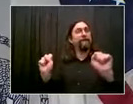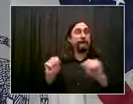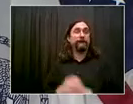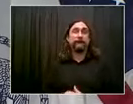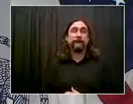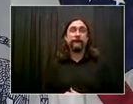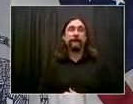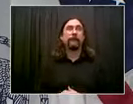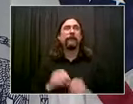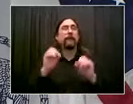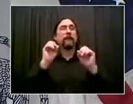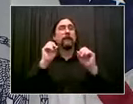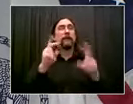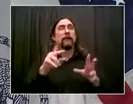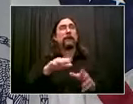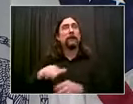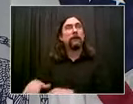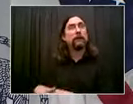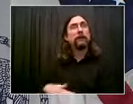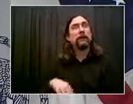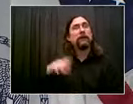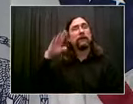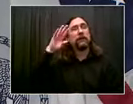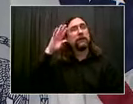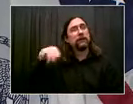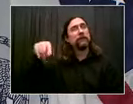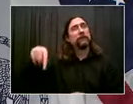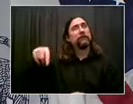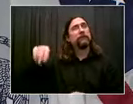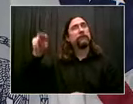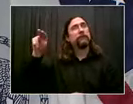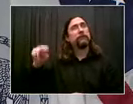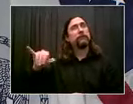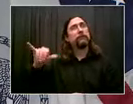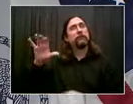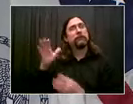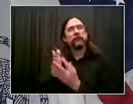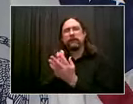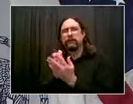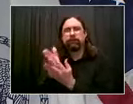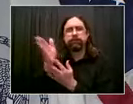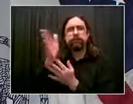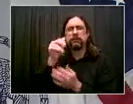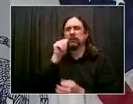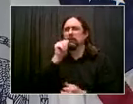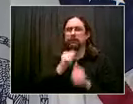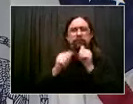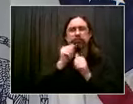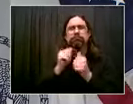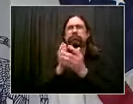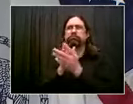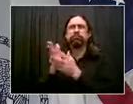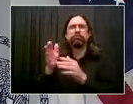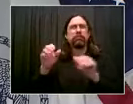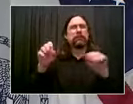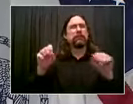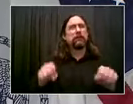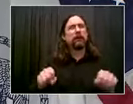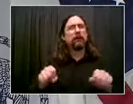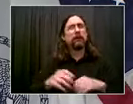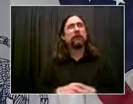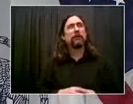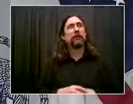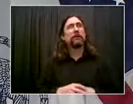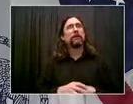today celebrating the fact that New Yorkers stood up to COVID, did all the right things to fight back this horrible disease. We're finally